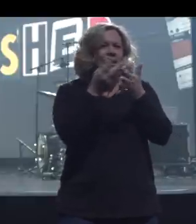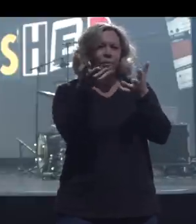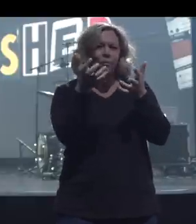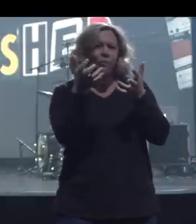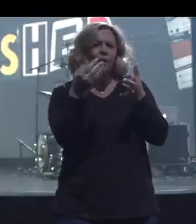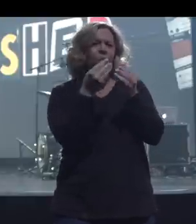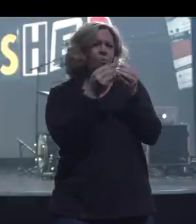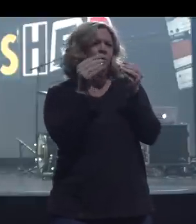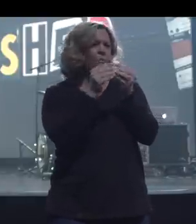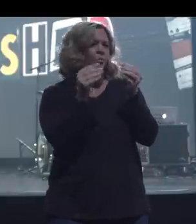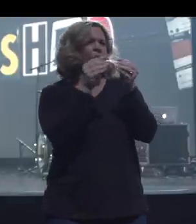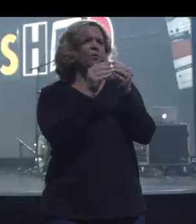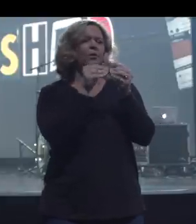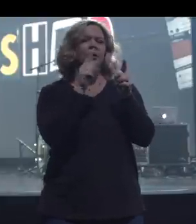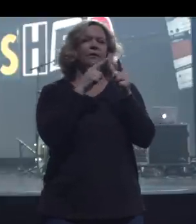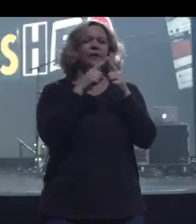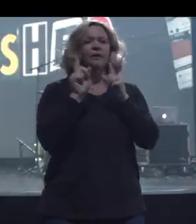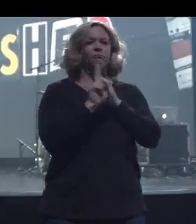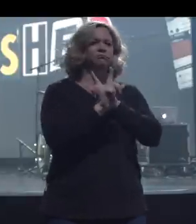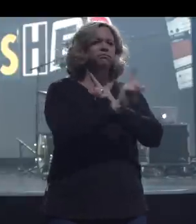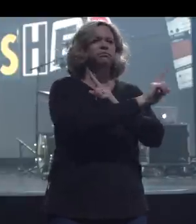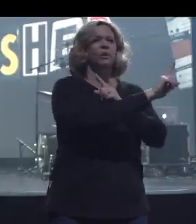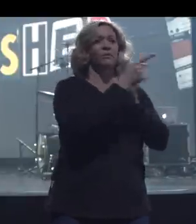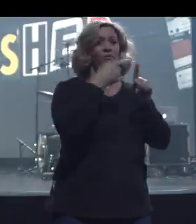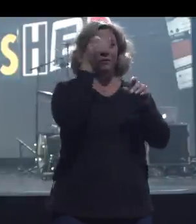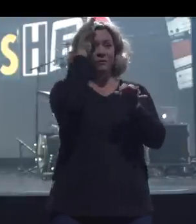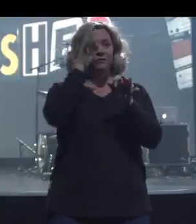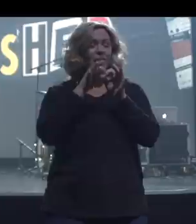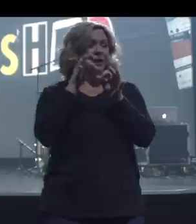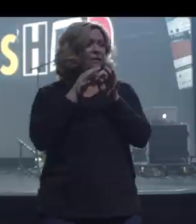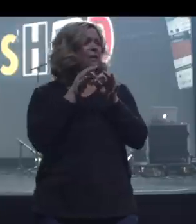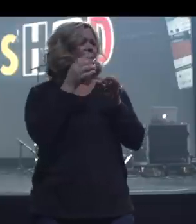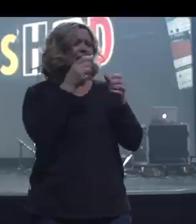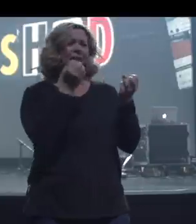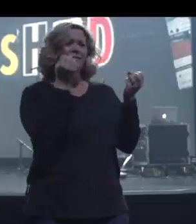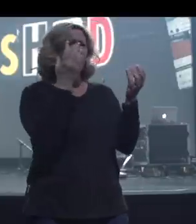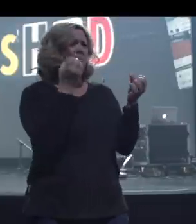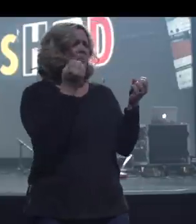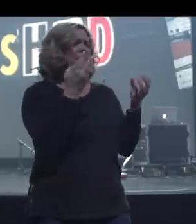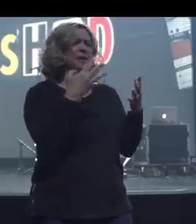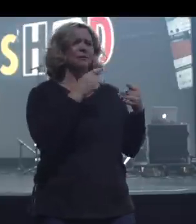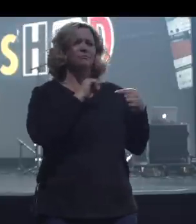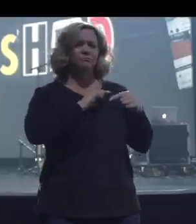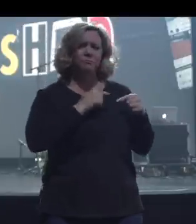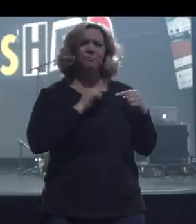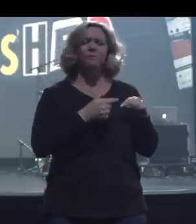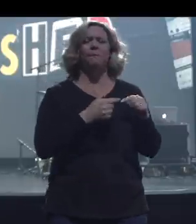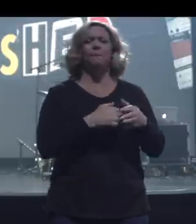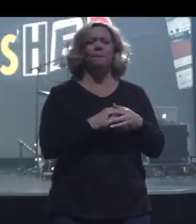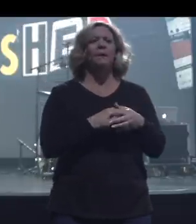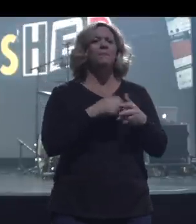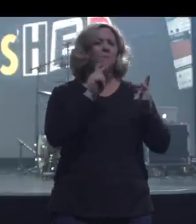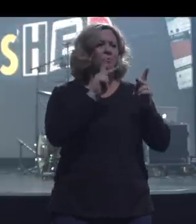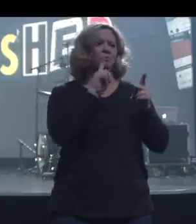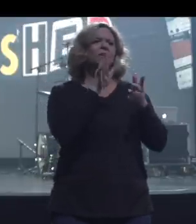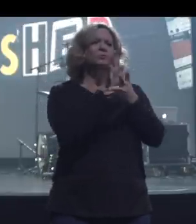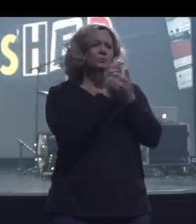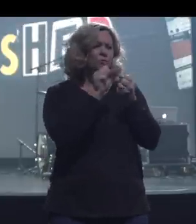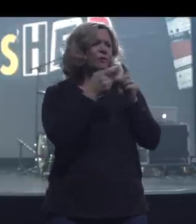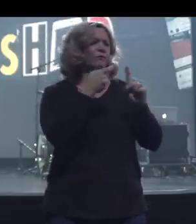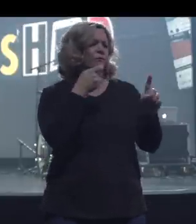have wandered from the faith, and they've pierced themselves with many griefs. And you know this. You see people in your life that they've been destroyed by the pursuit of